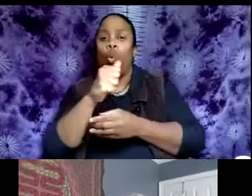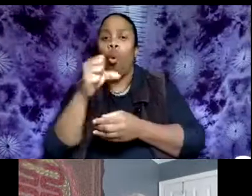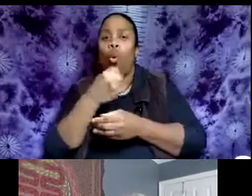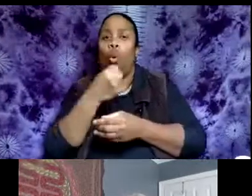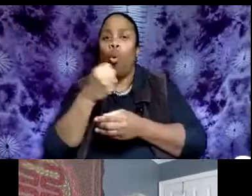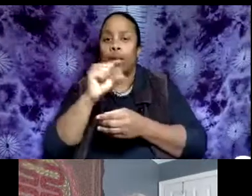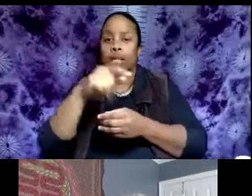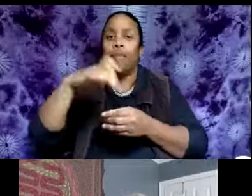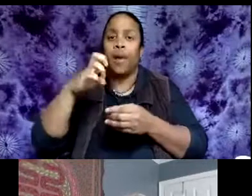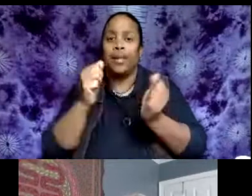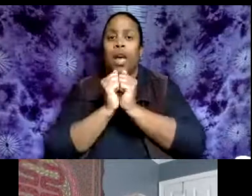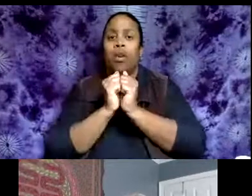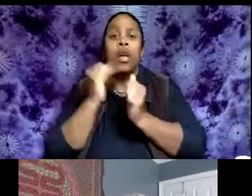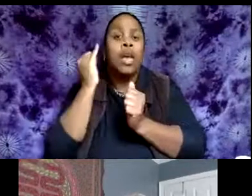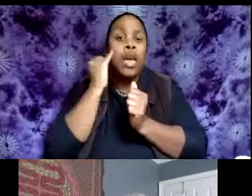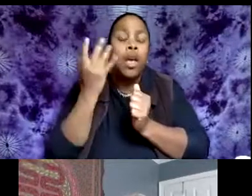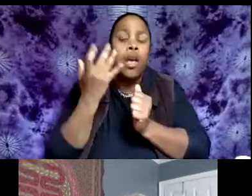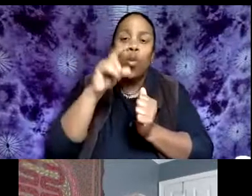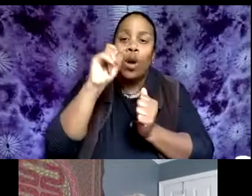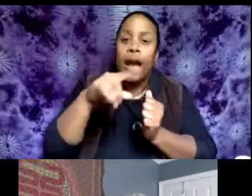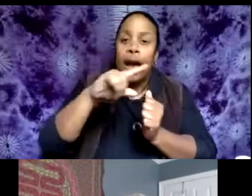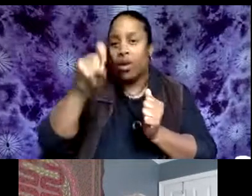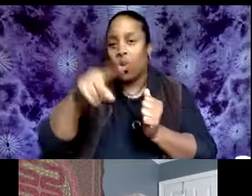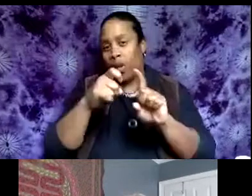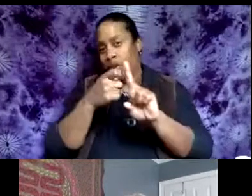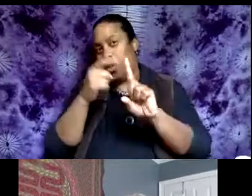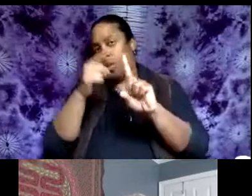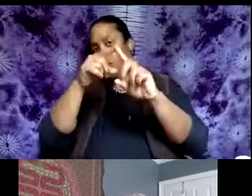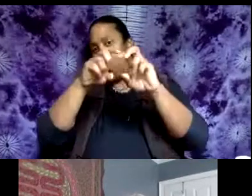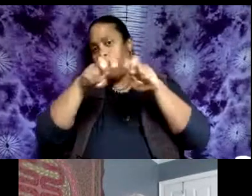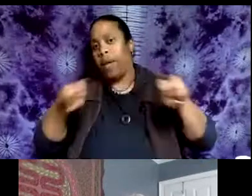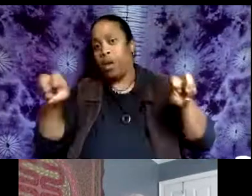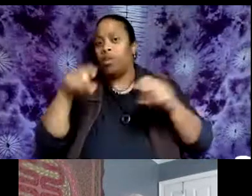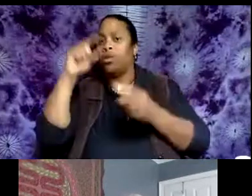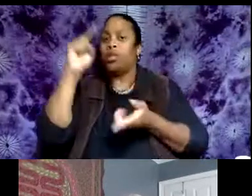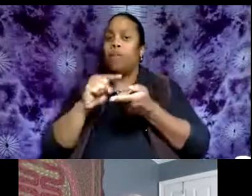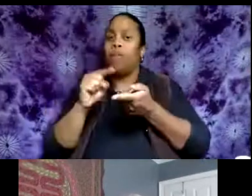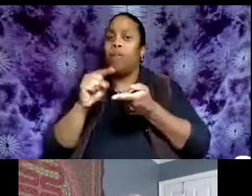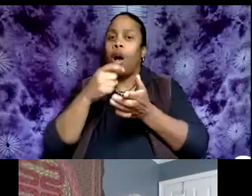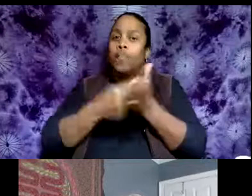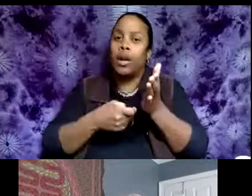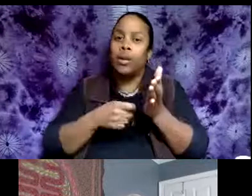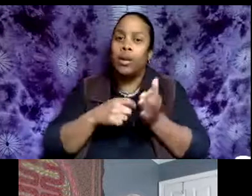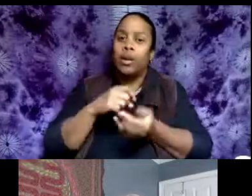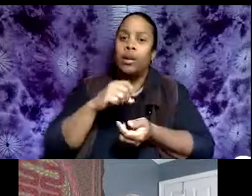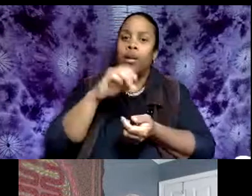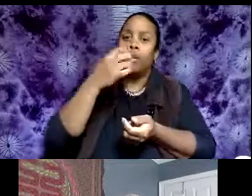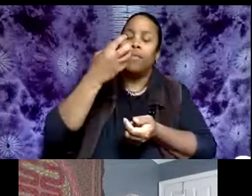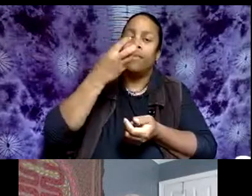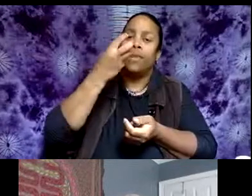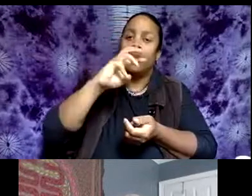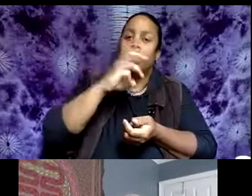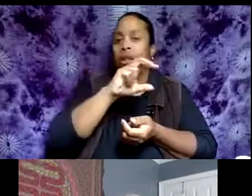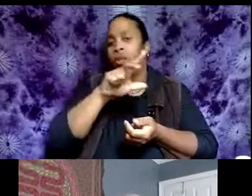you'd like to ask a question of the panel, it's a small price. It's $16 to $24 sliding scale, and it's $10 for BIPOC. You can pay